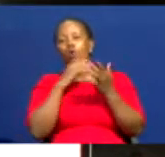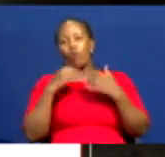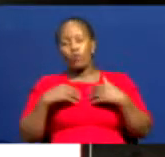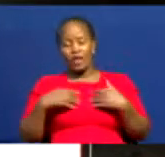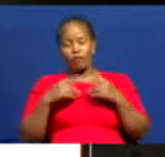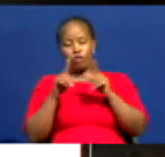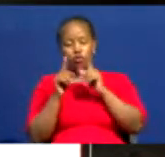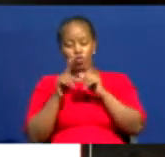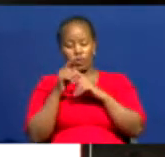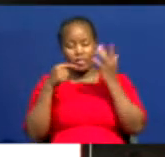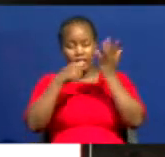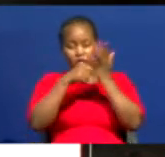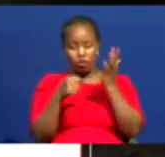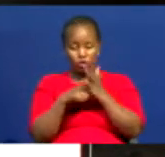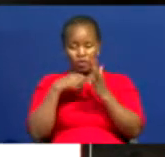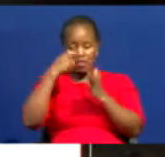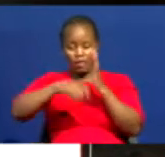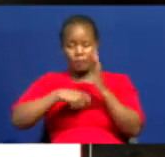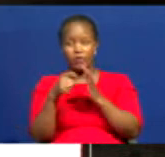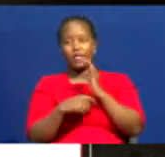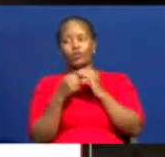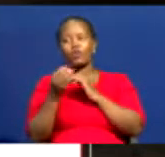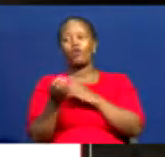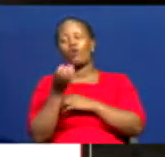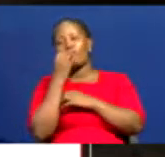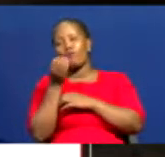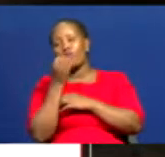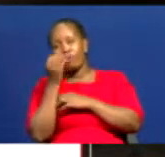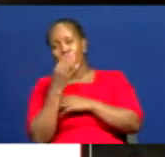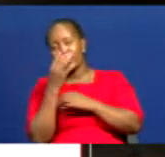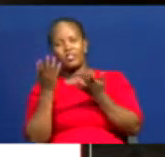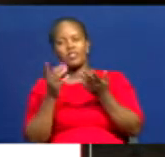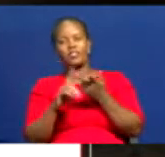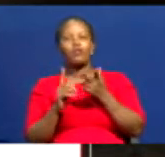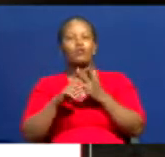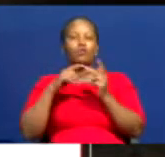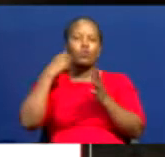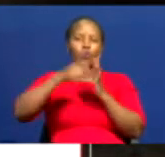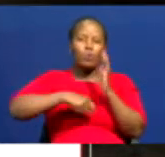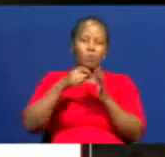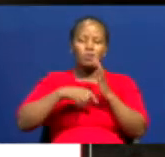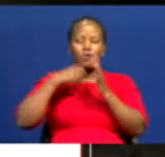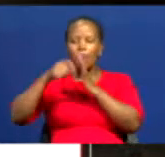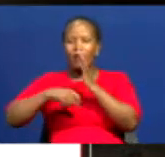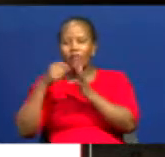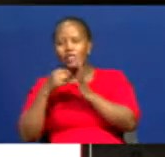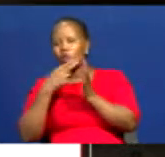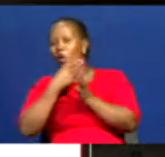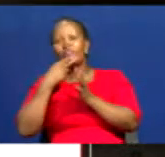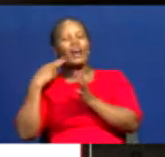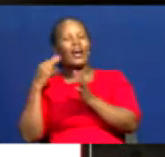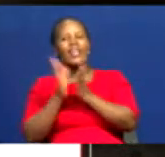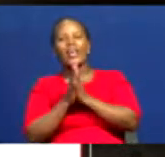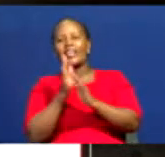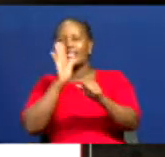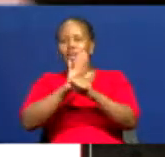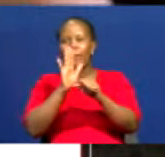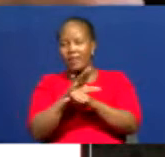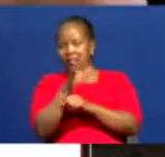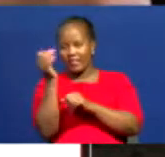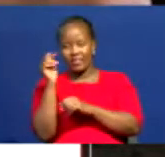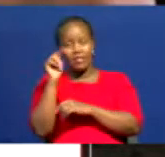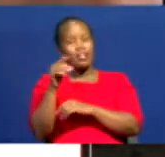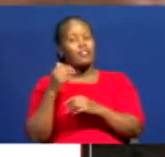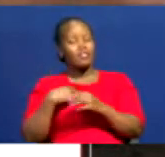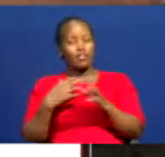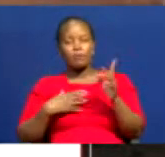applied in the production of food, in the manufacturing of honey, and many other things. I think that has been delivered.